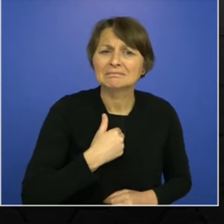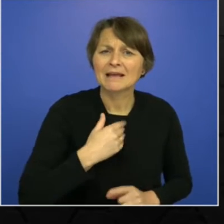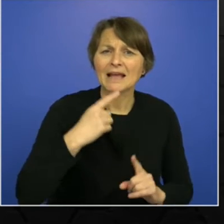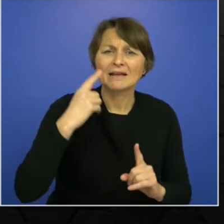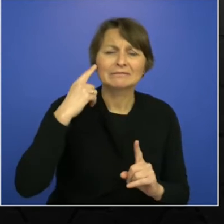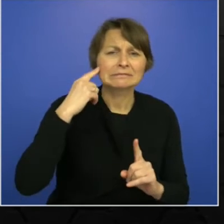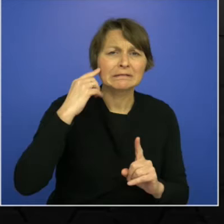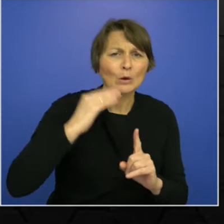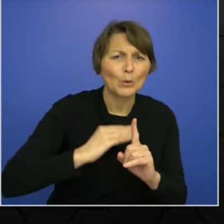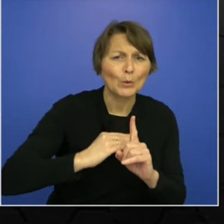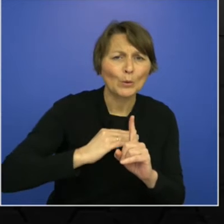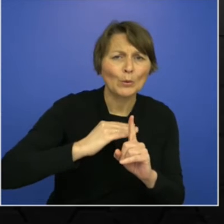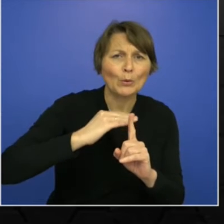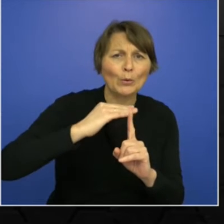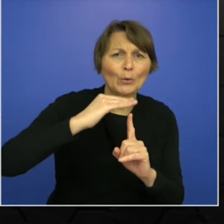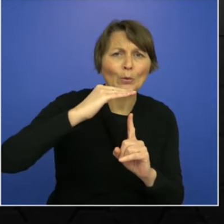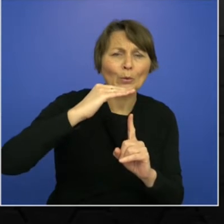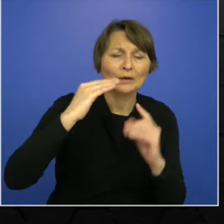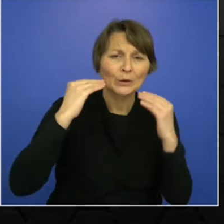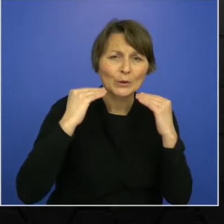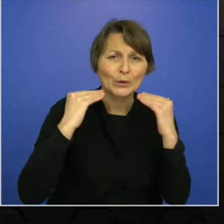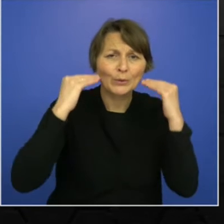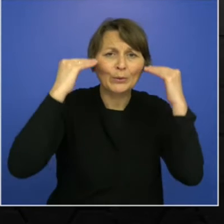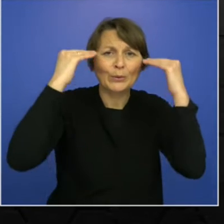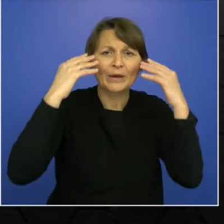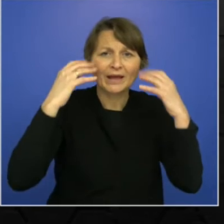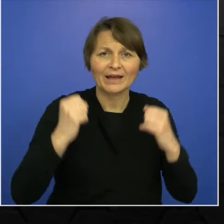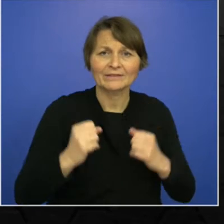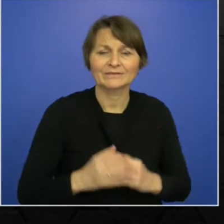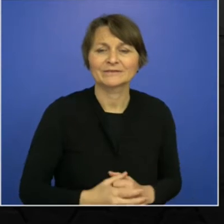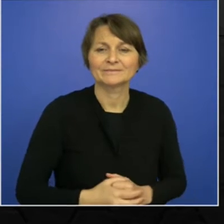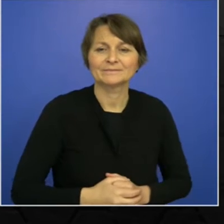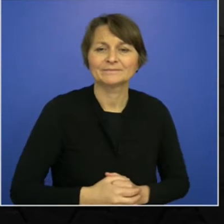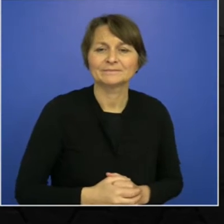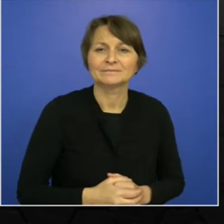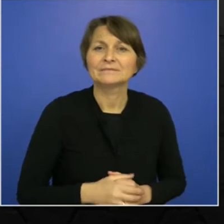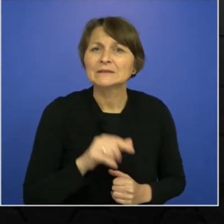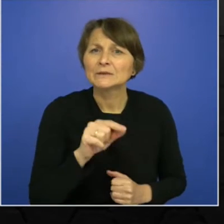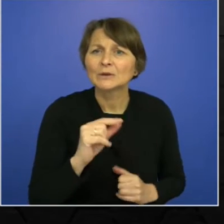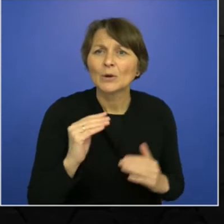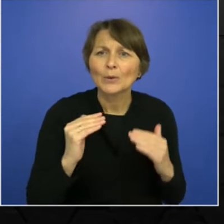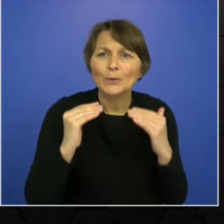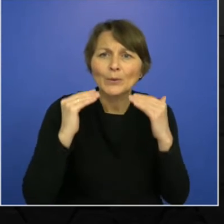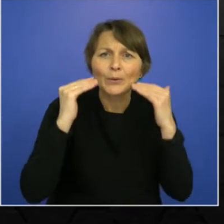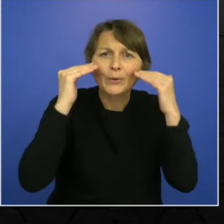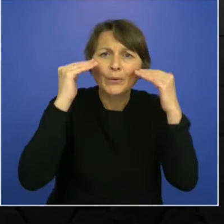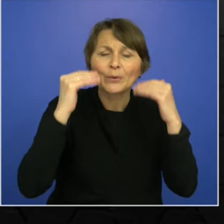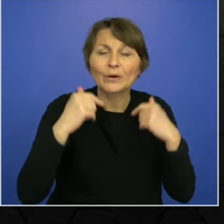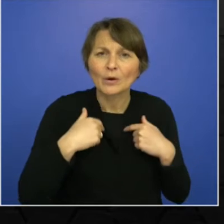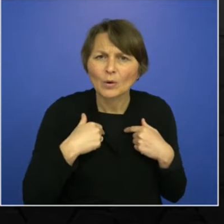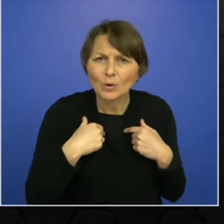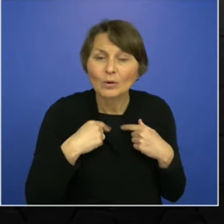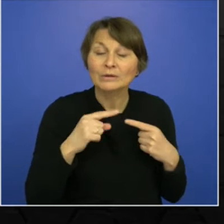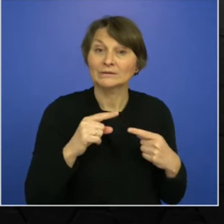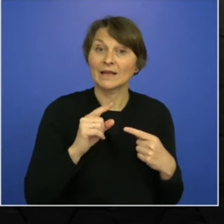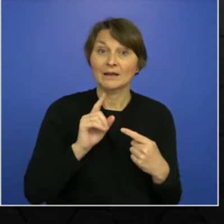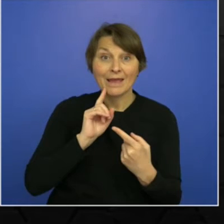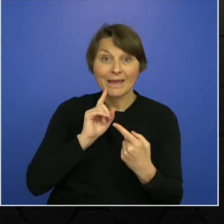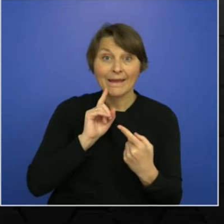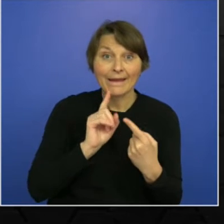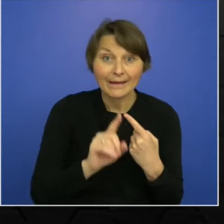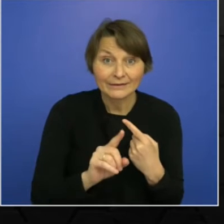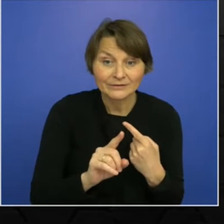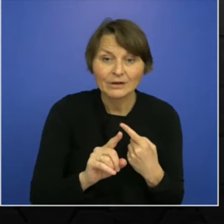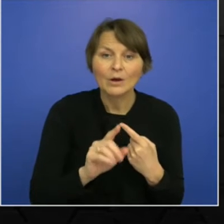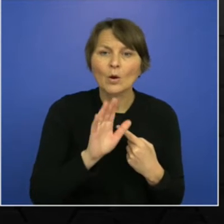about symptom checking. So when we type, I have a fever, which is a symptom, the bot says that our symptoms have